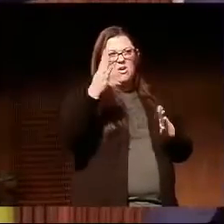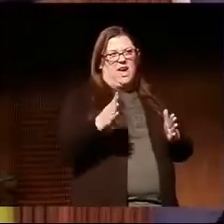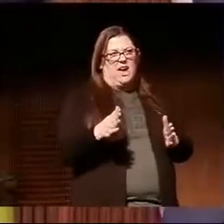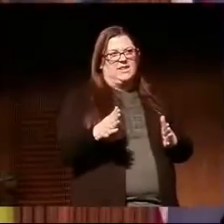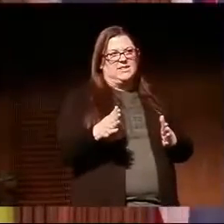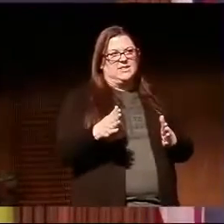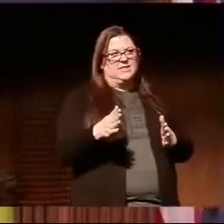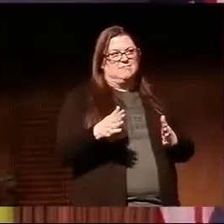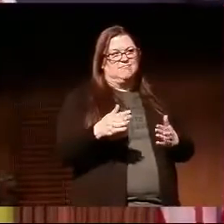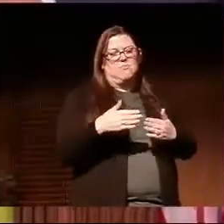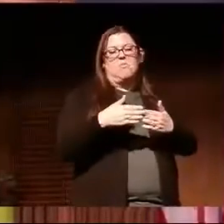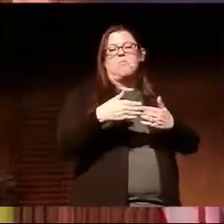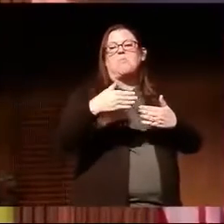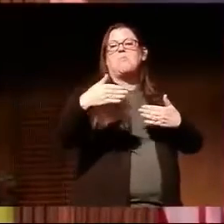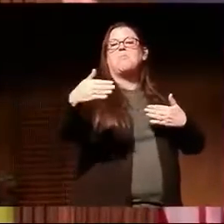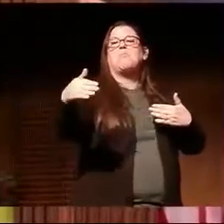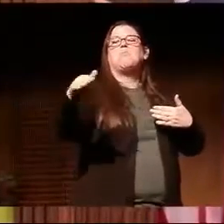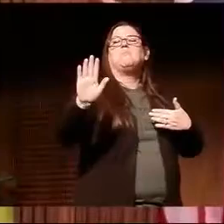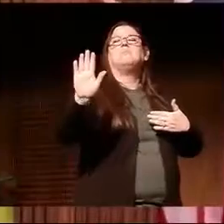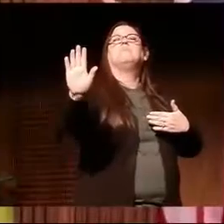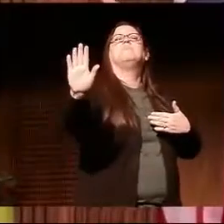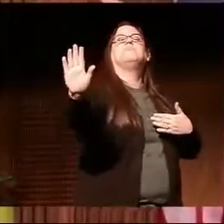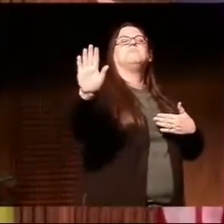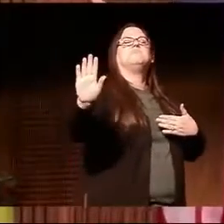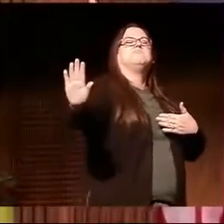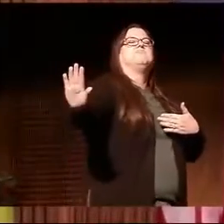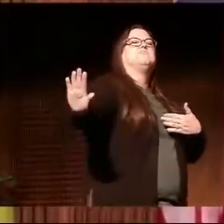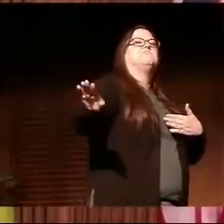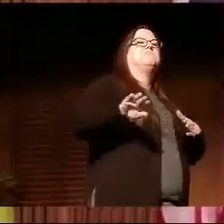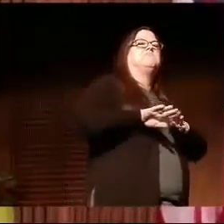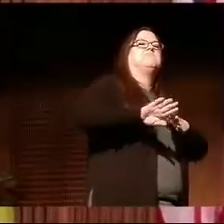to the edges, the margins of society.